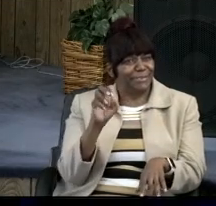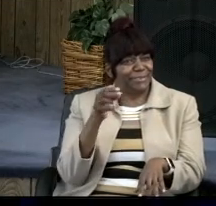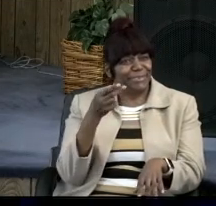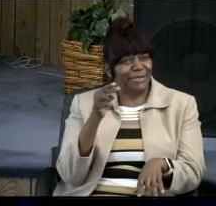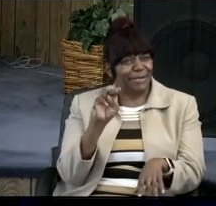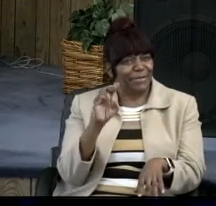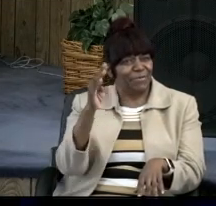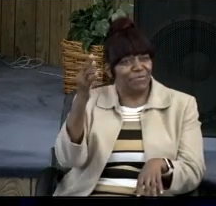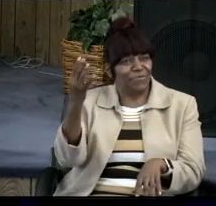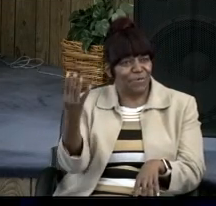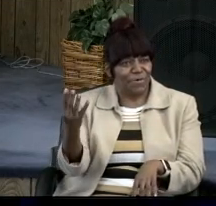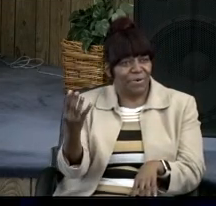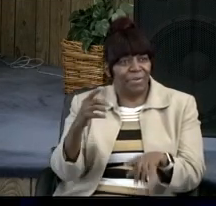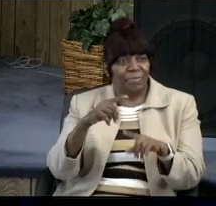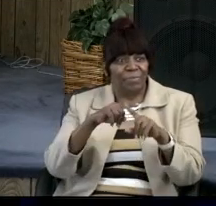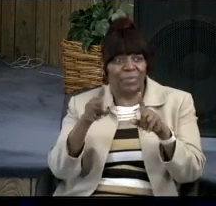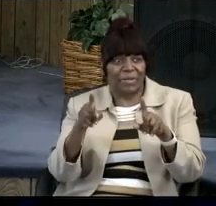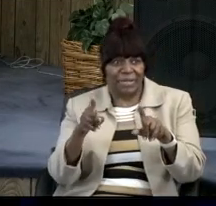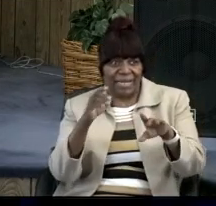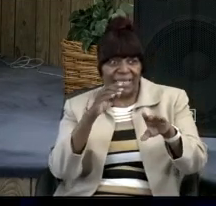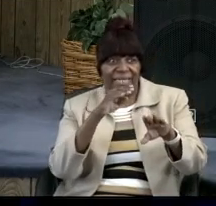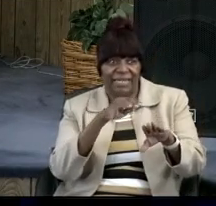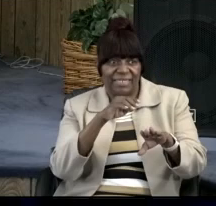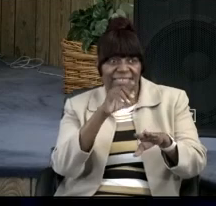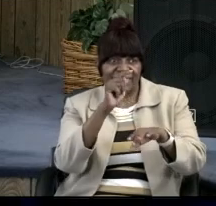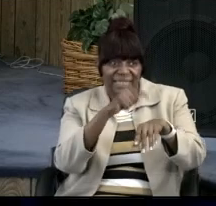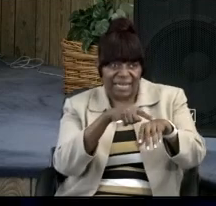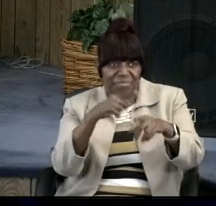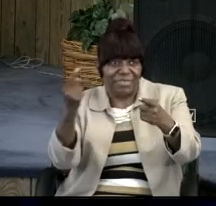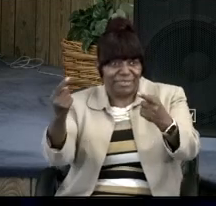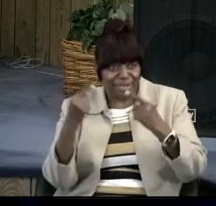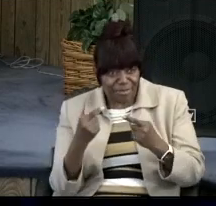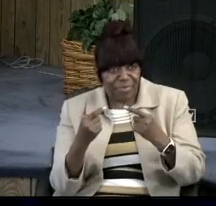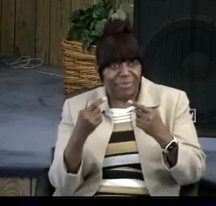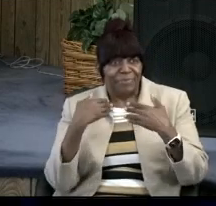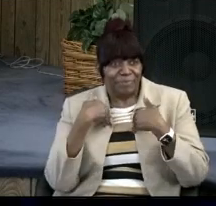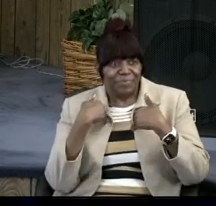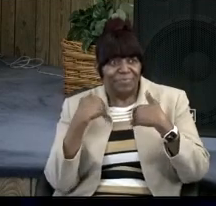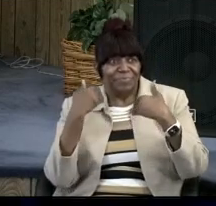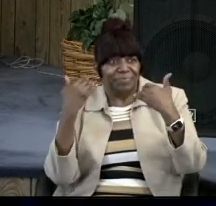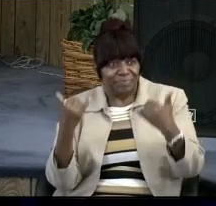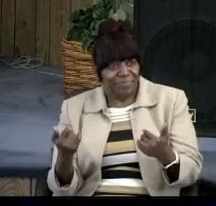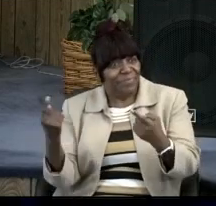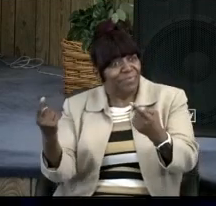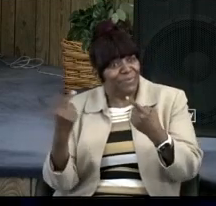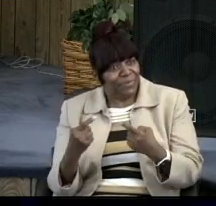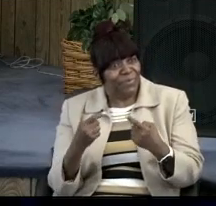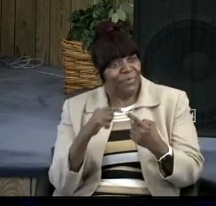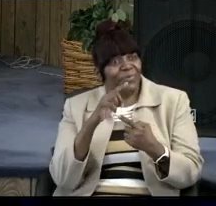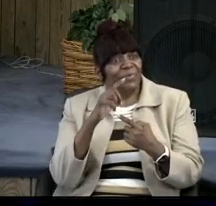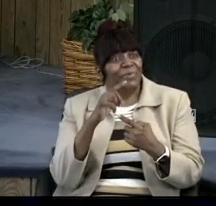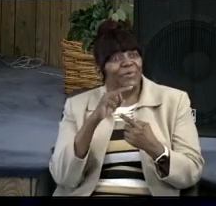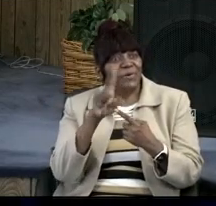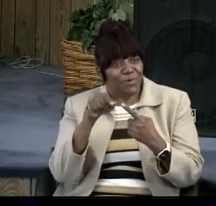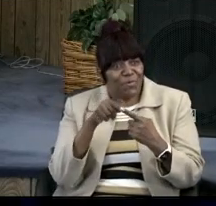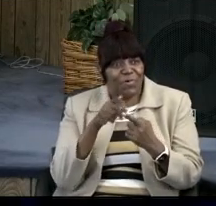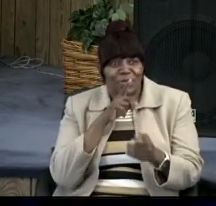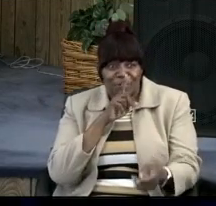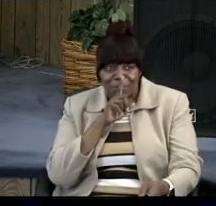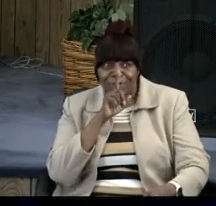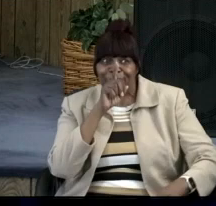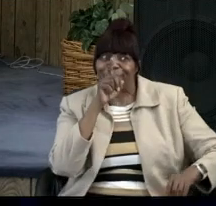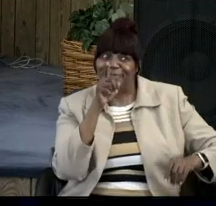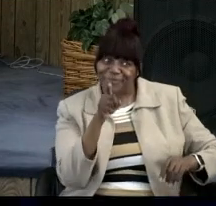John 4:23 says, but a time is coming and has now come when the what kind of